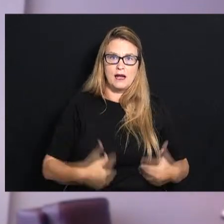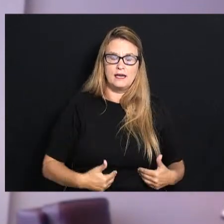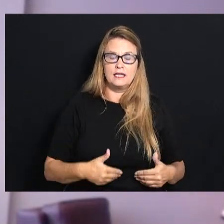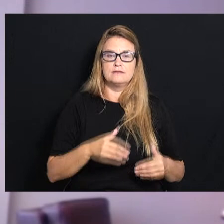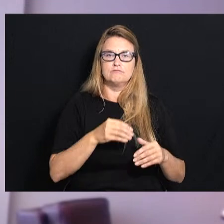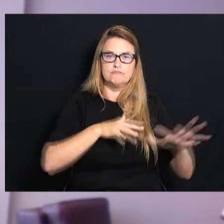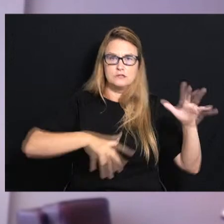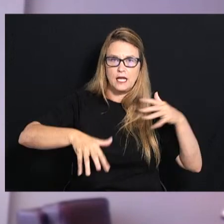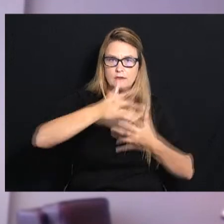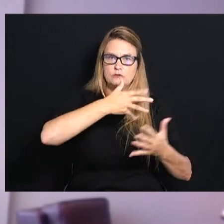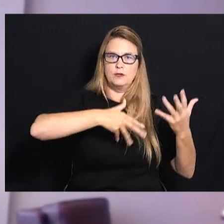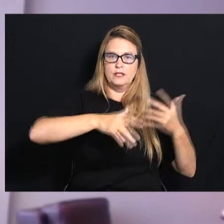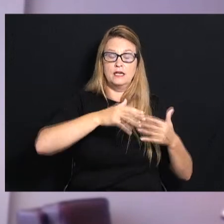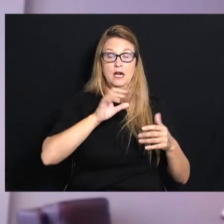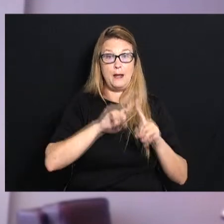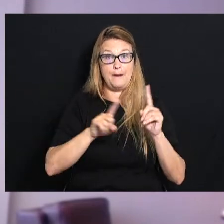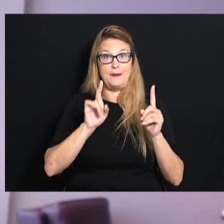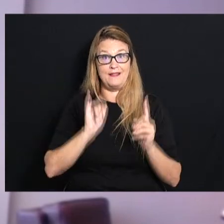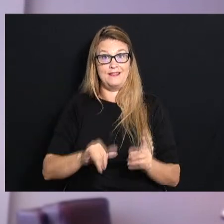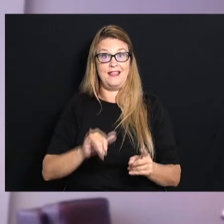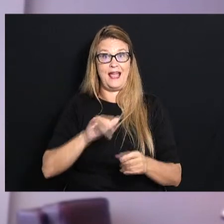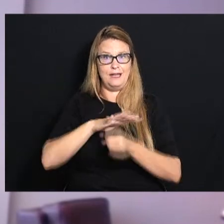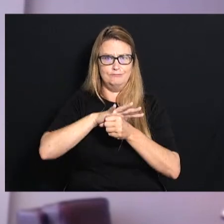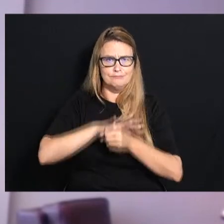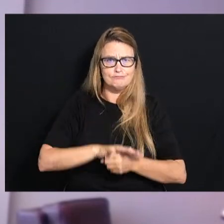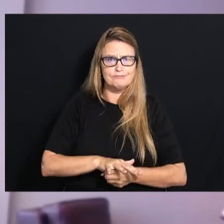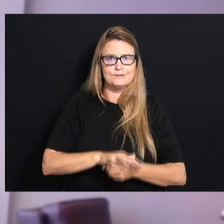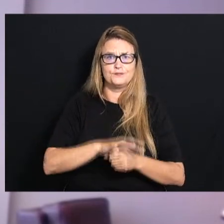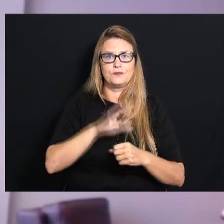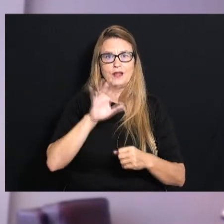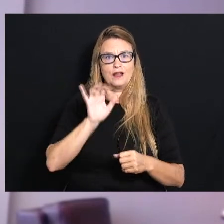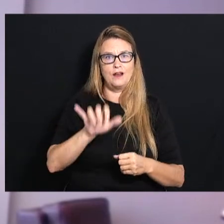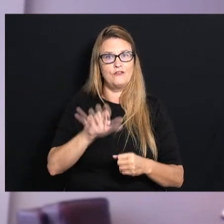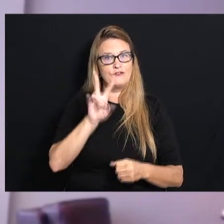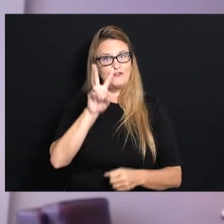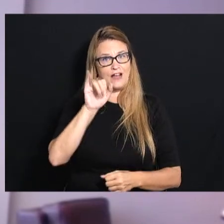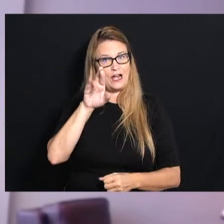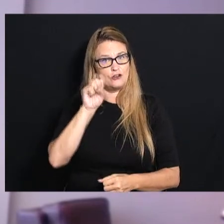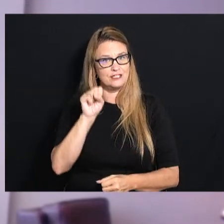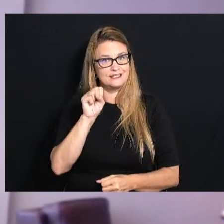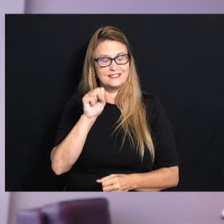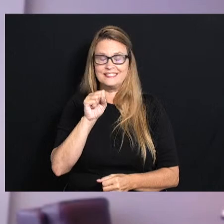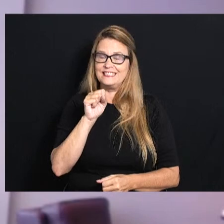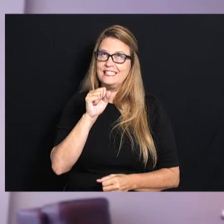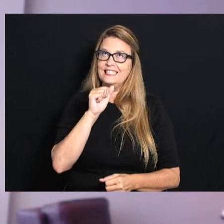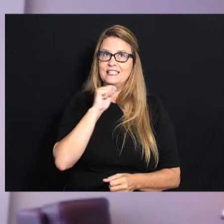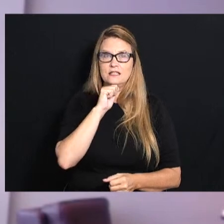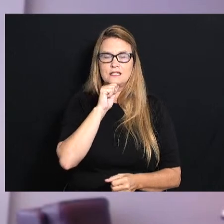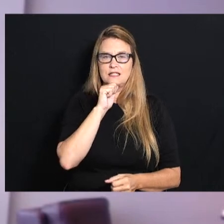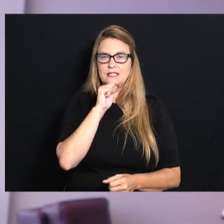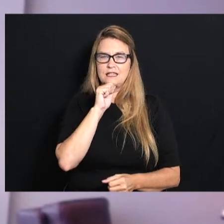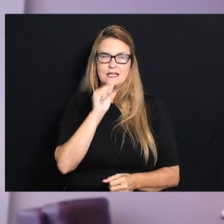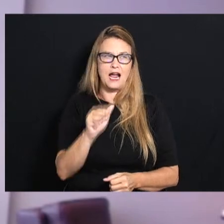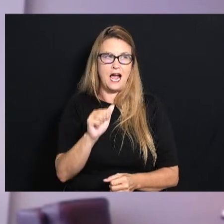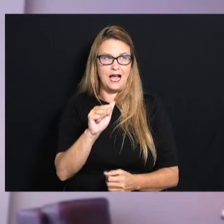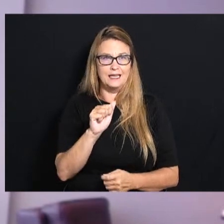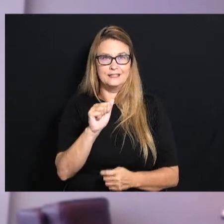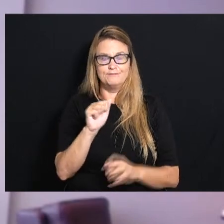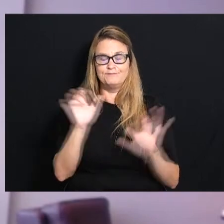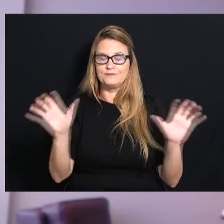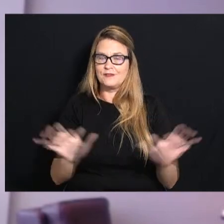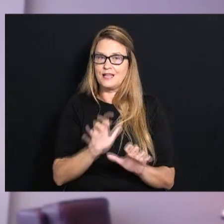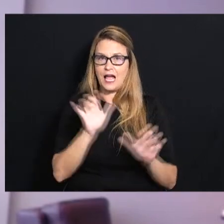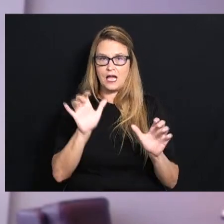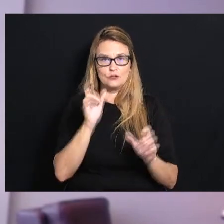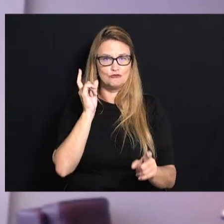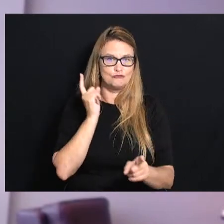that suppression of the virus, keeping it from replicating, is not quite done at the time that the